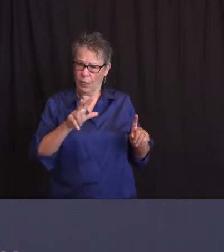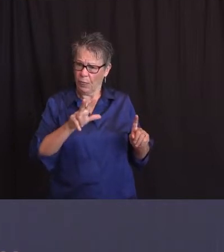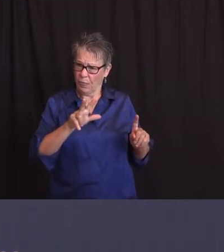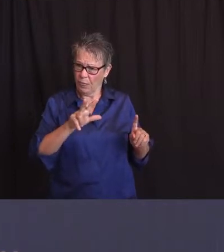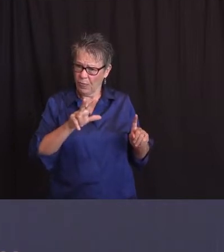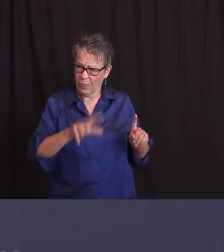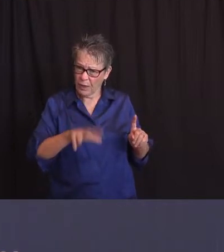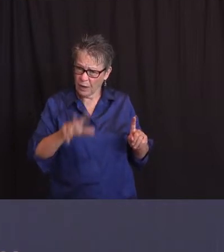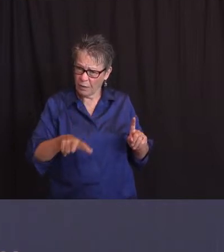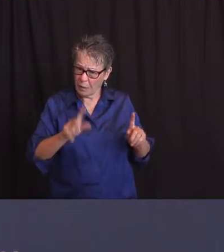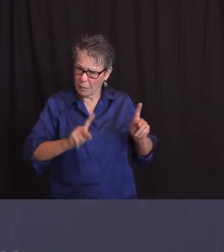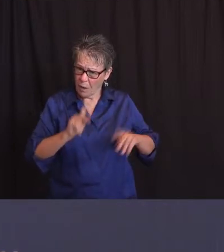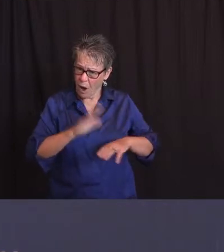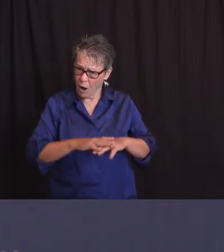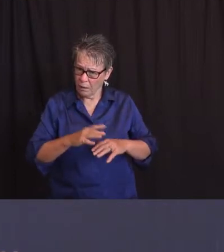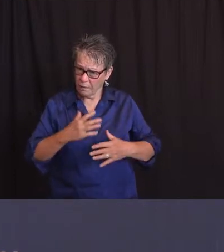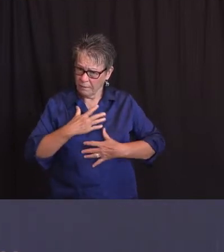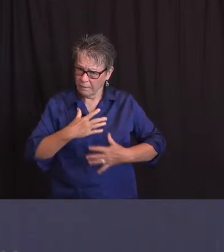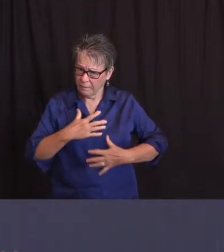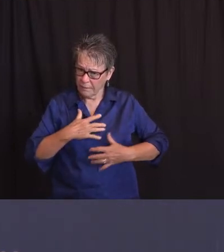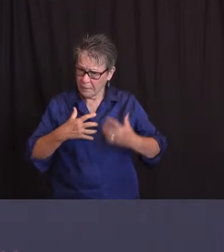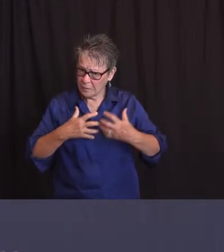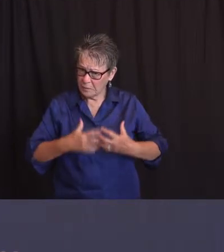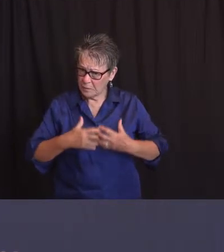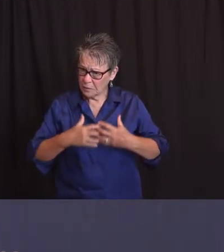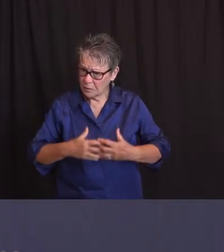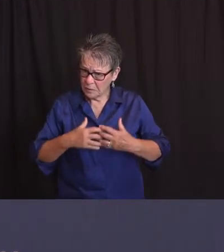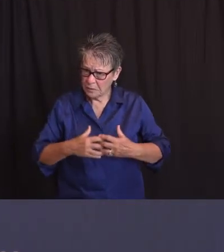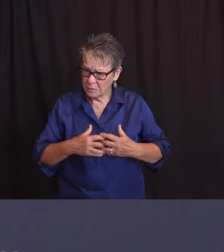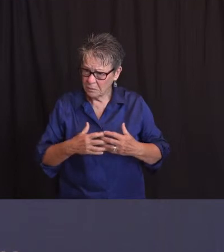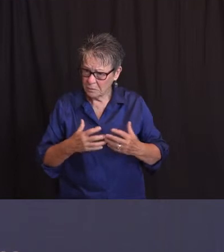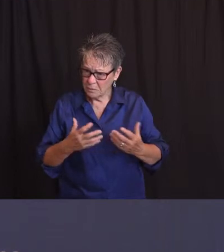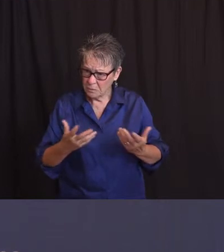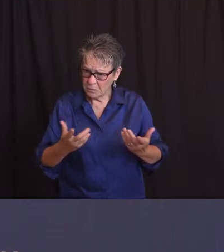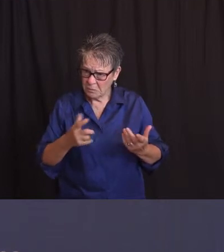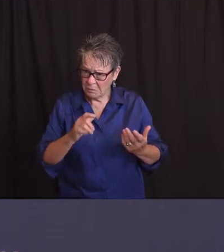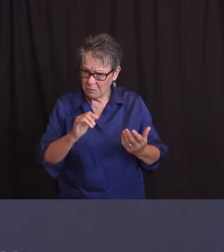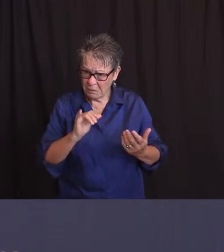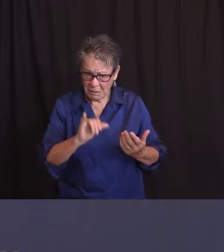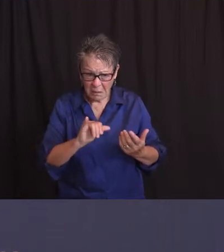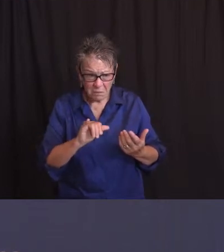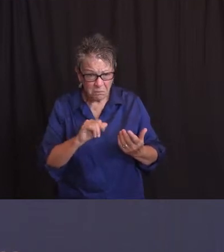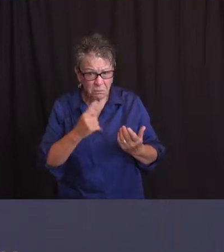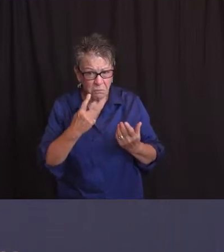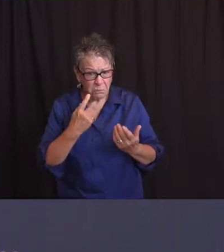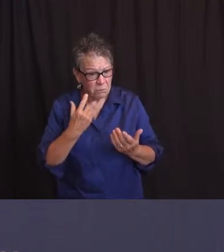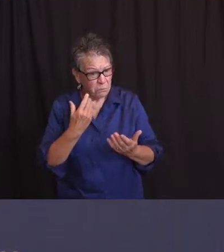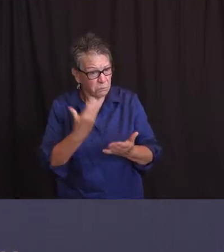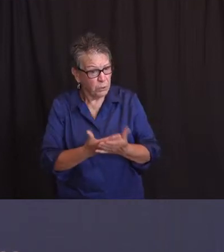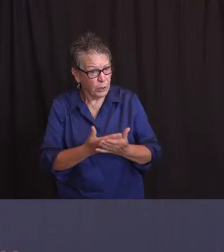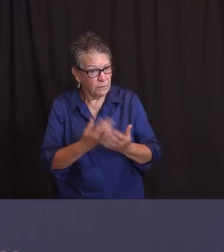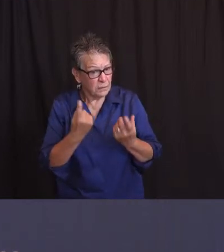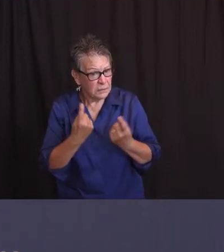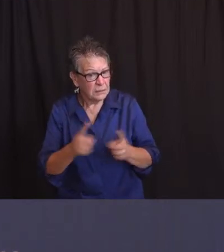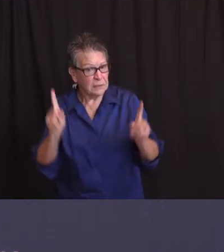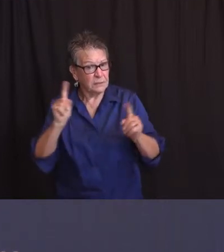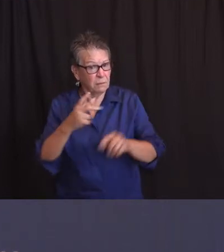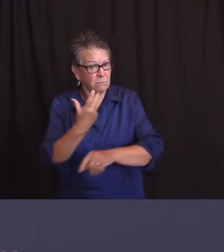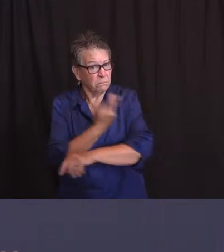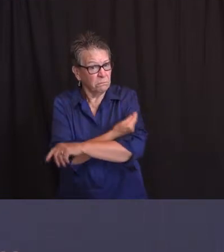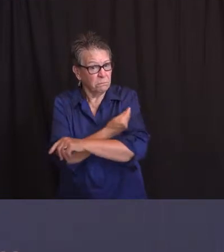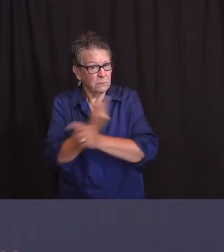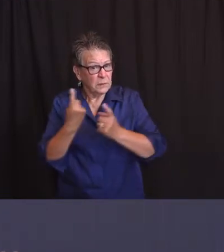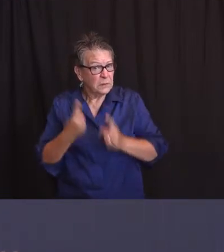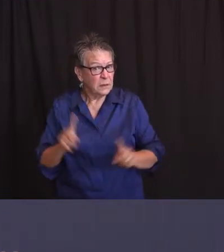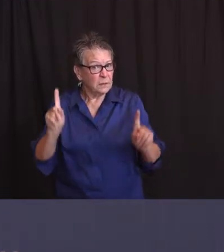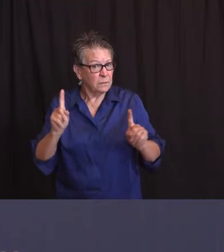What do you attribute that to? And does that show that we have some success in treating the virus now that we have almost 18 months of experience with it?